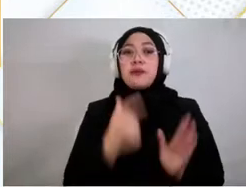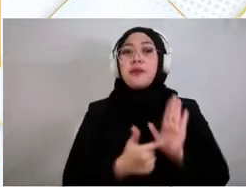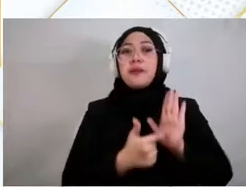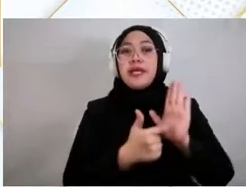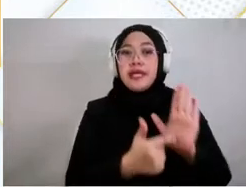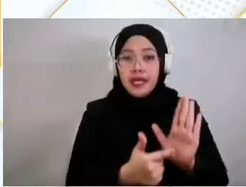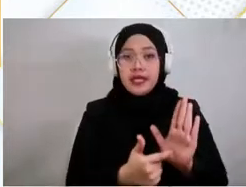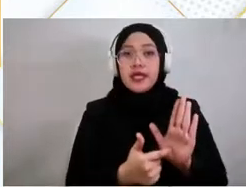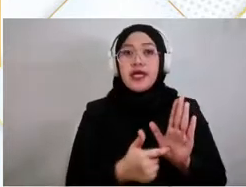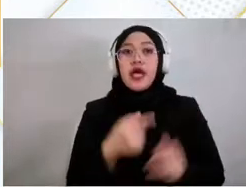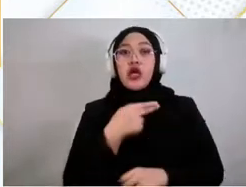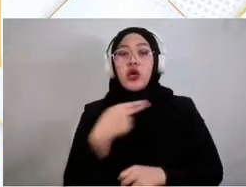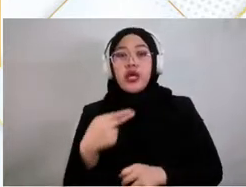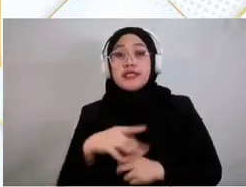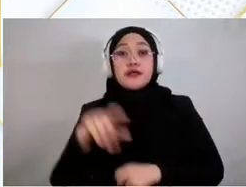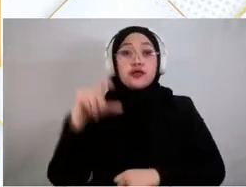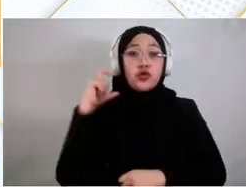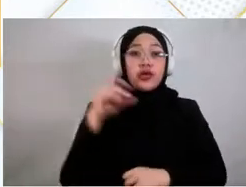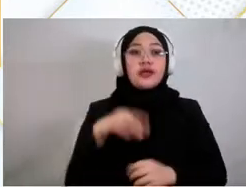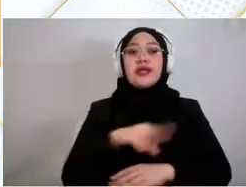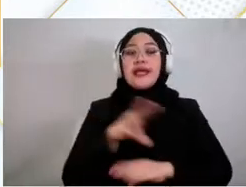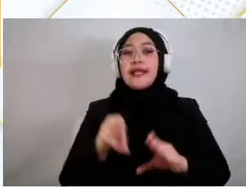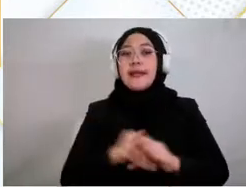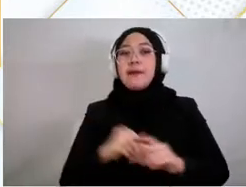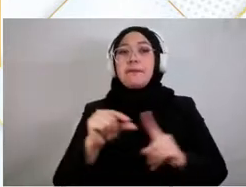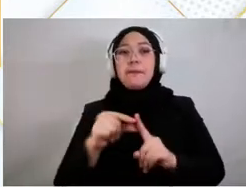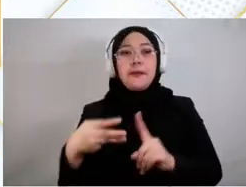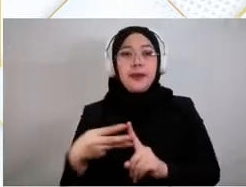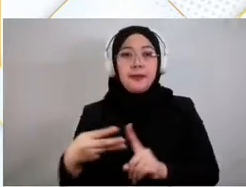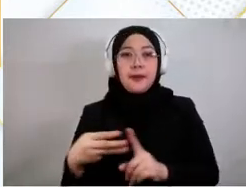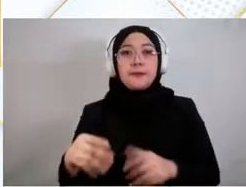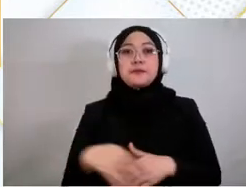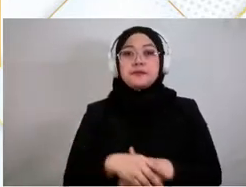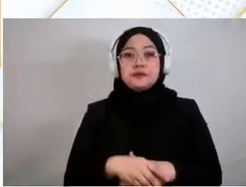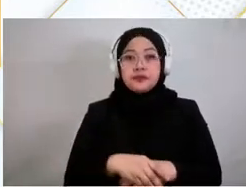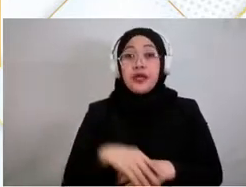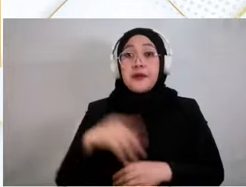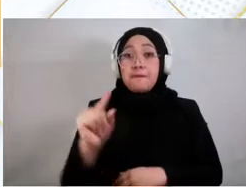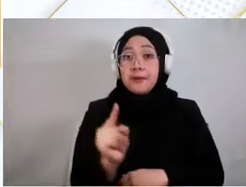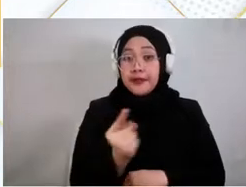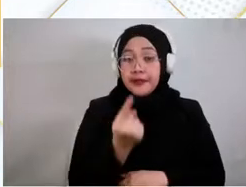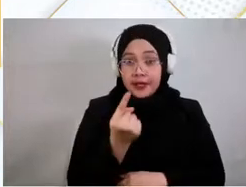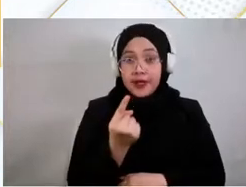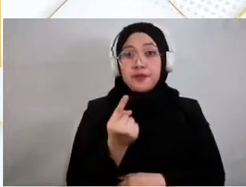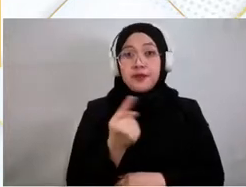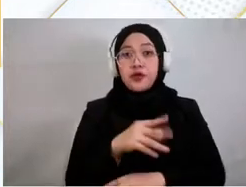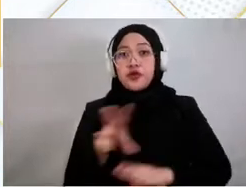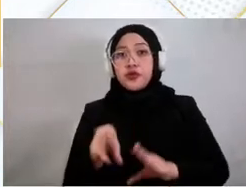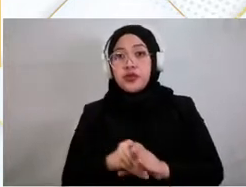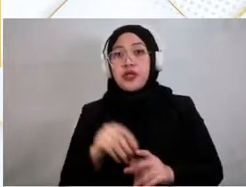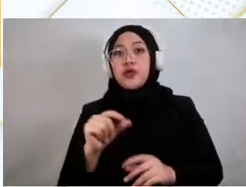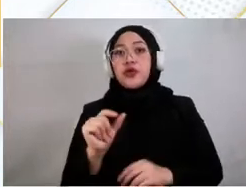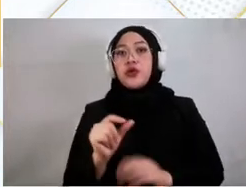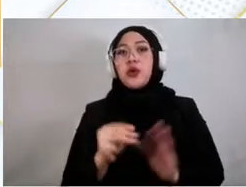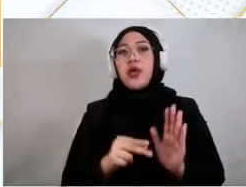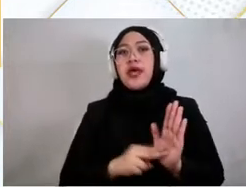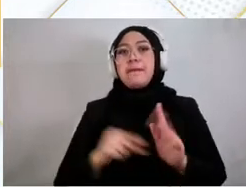track record in the UN mission. The first Indonesian contingent in the UNPKO was